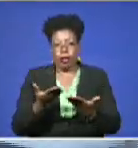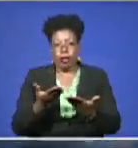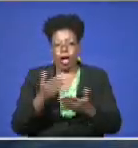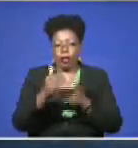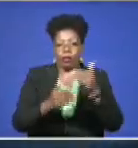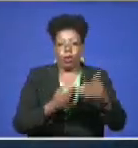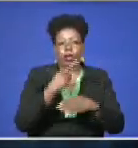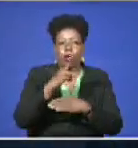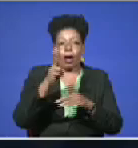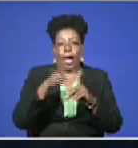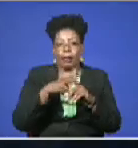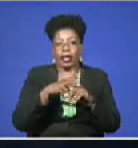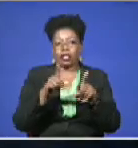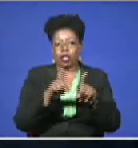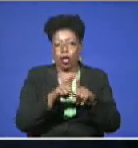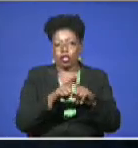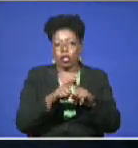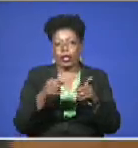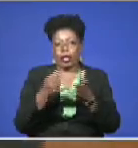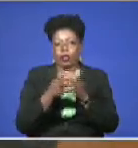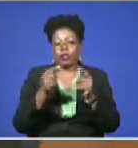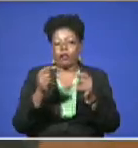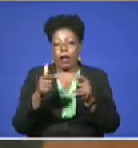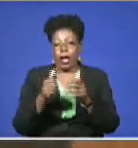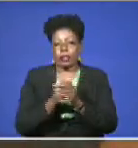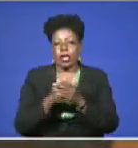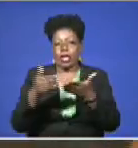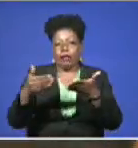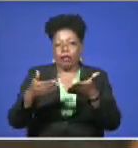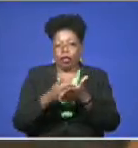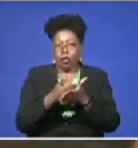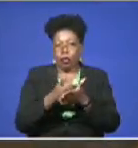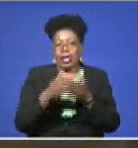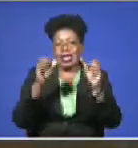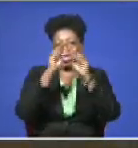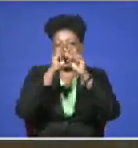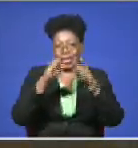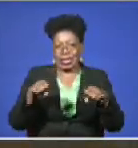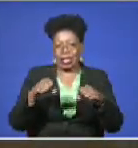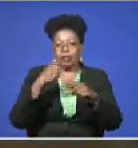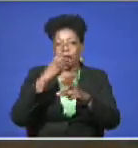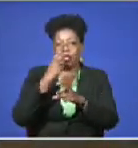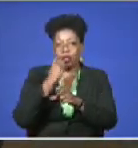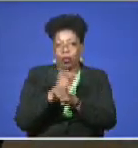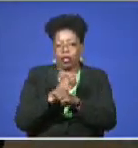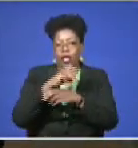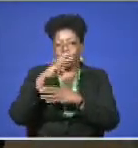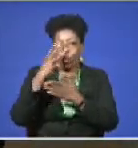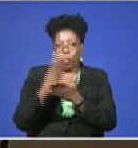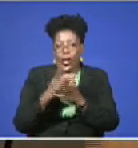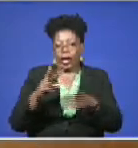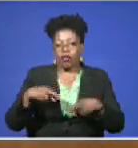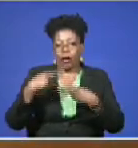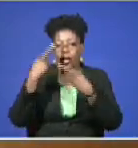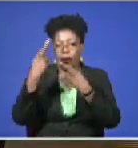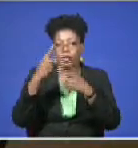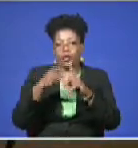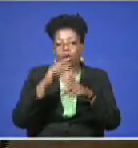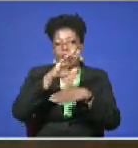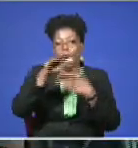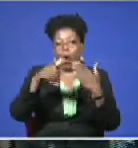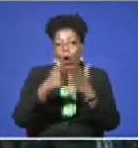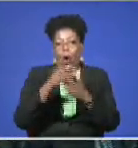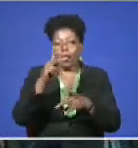her application, and it was very fast. Their new biometric system is working really good, and I would recommend this to all the